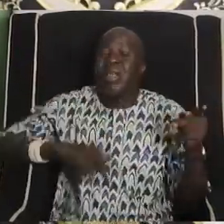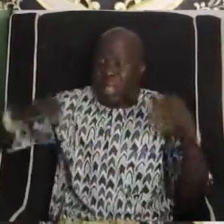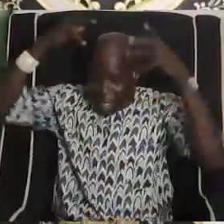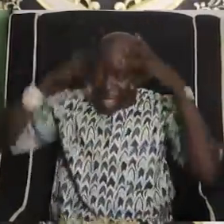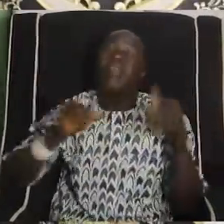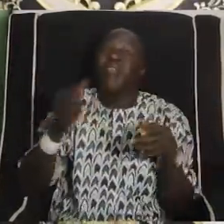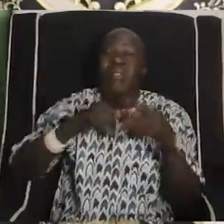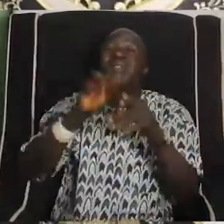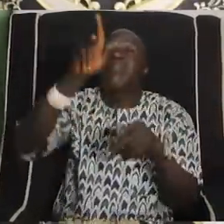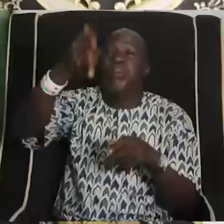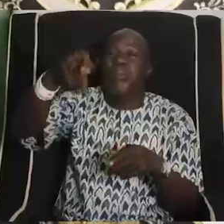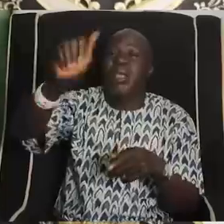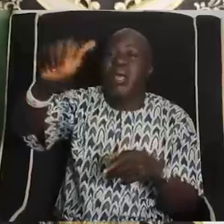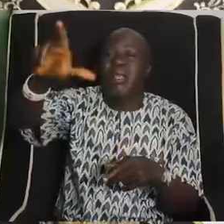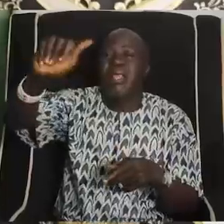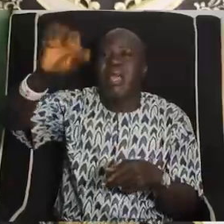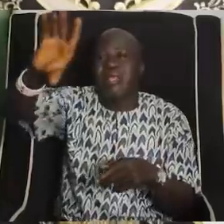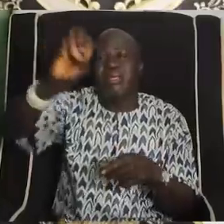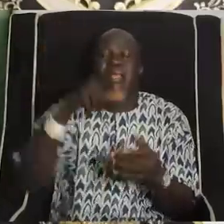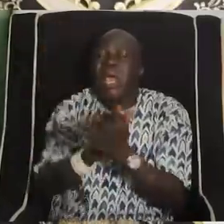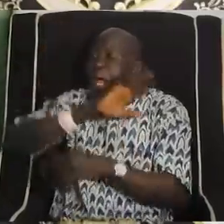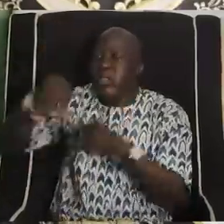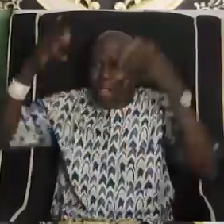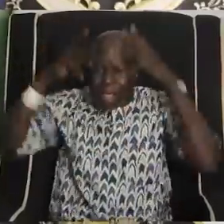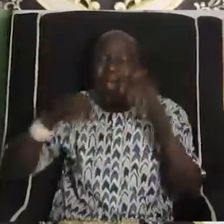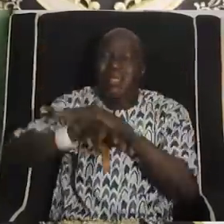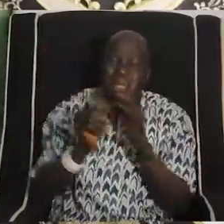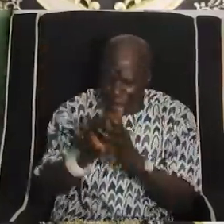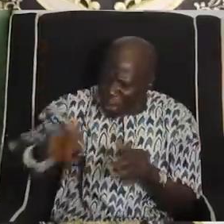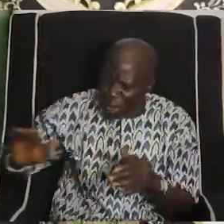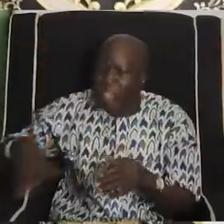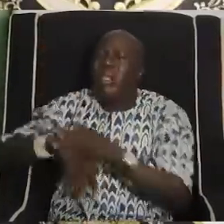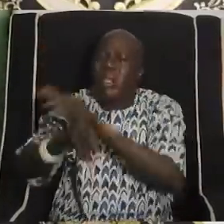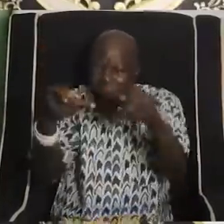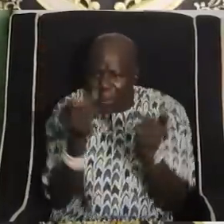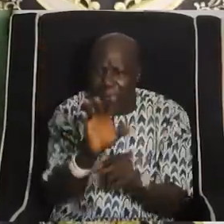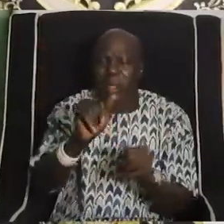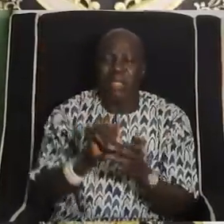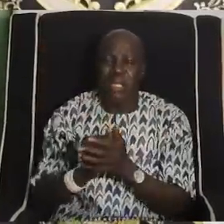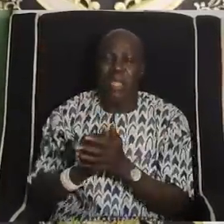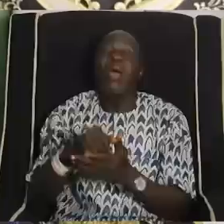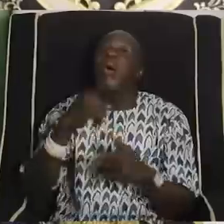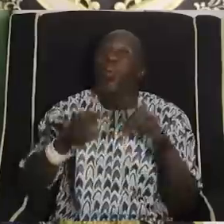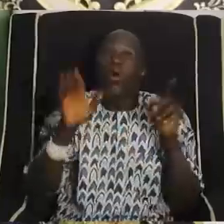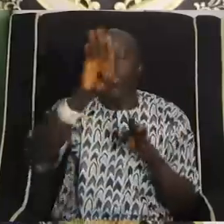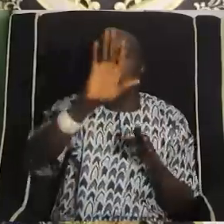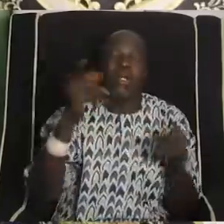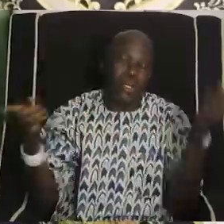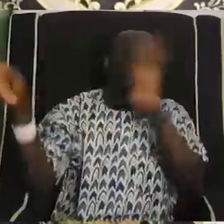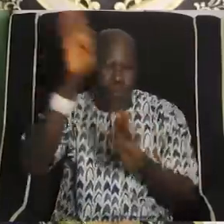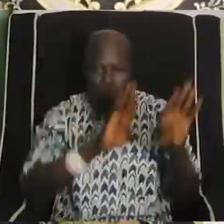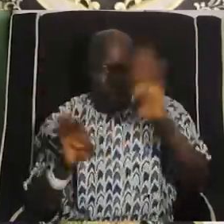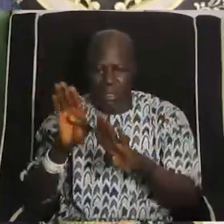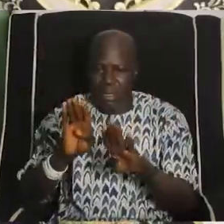is not in the palace. Ade re be la fe. Your crown is in the palace. Ade omo re be la fe. Your chief crown is in the palace. So osu wa loju ija. You are